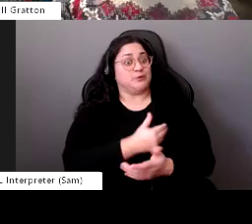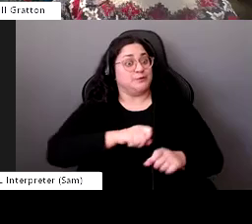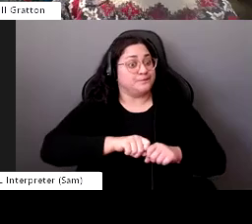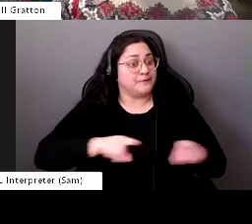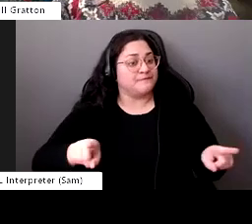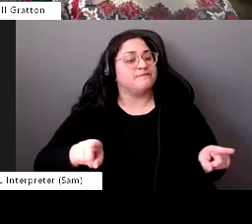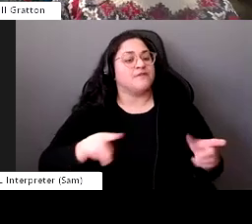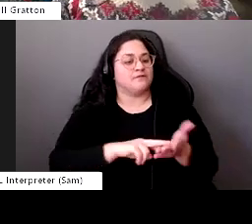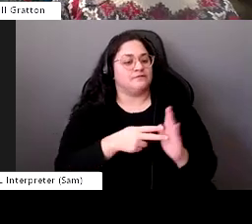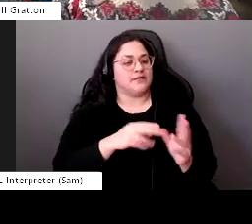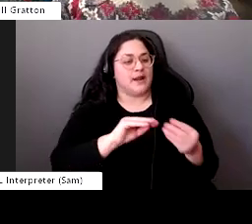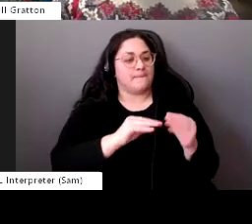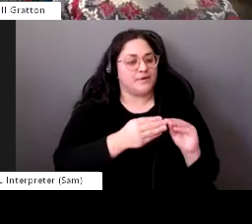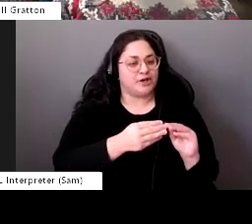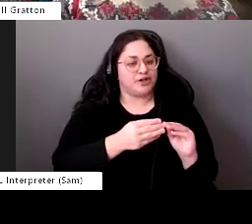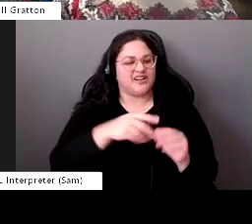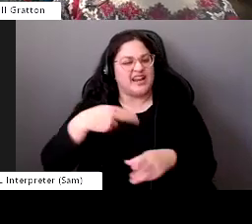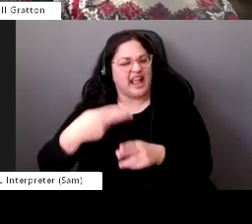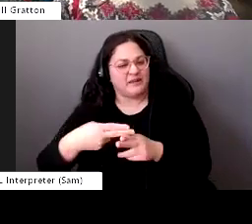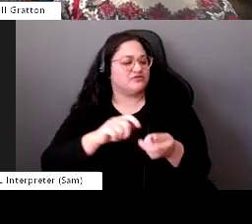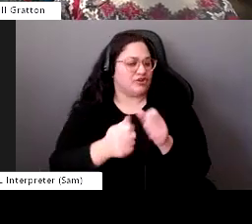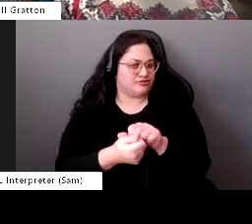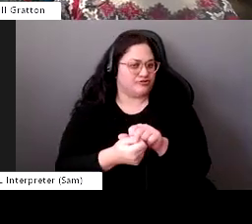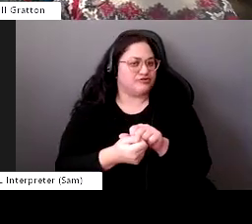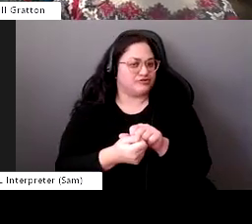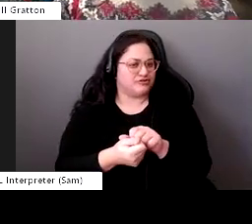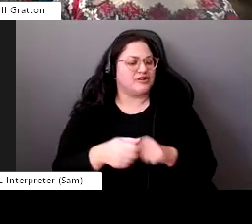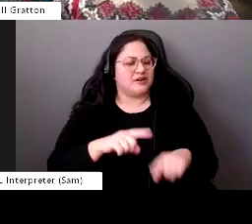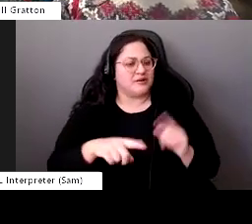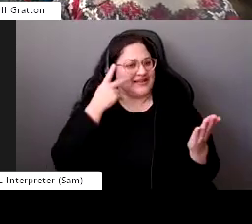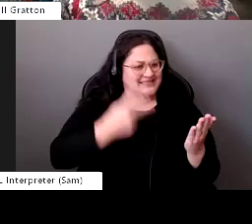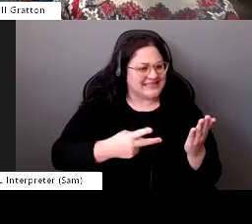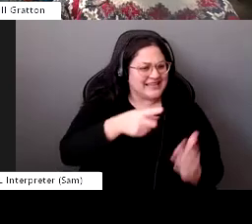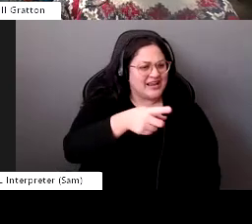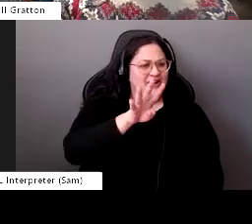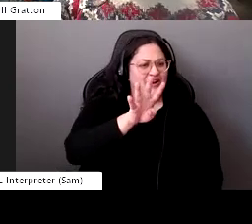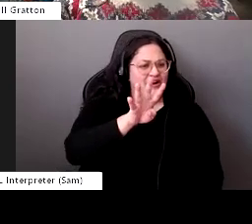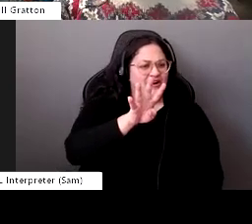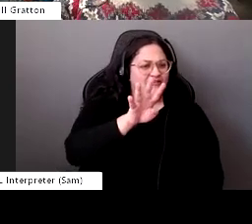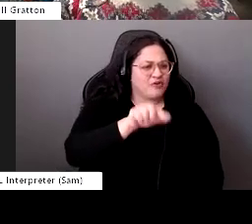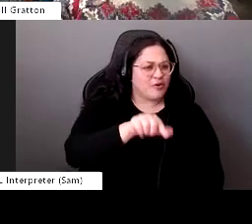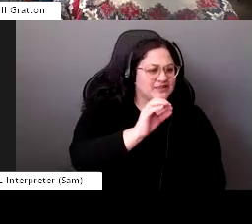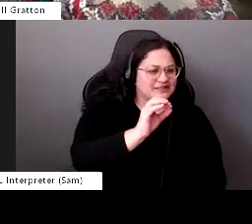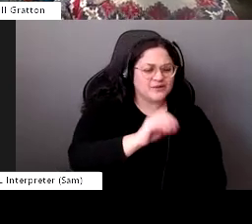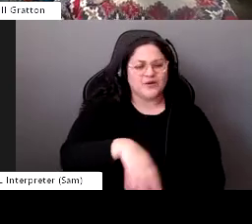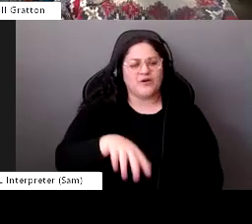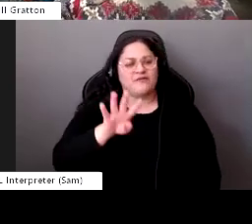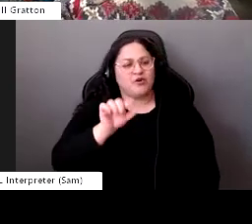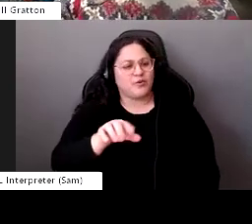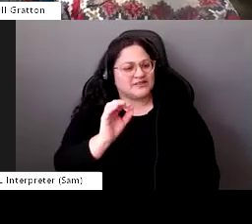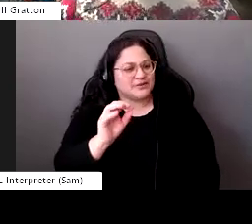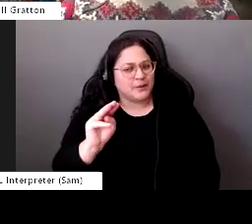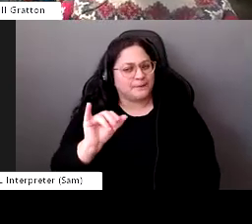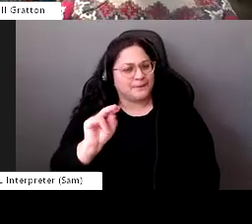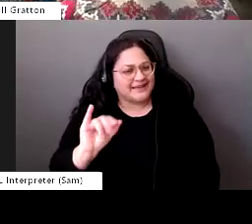be too thrown by any of these. Is it 4.0? Is it 4.40 mini? You'll see when we go on to chat, when